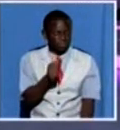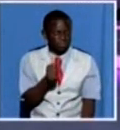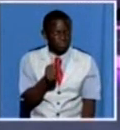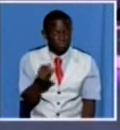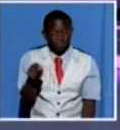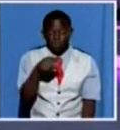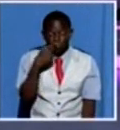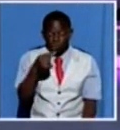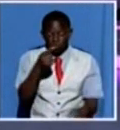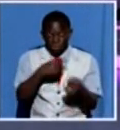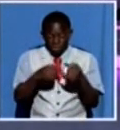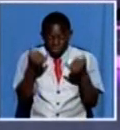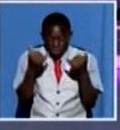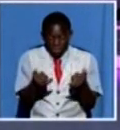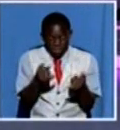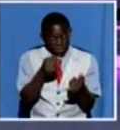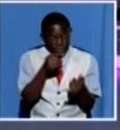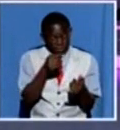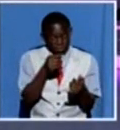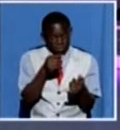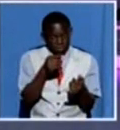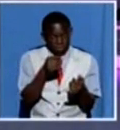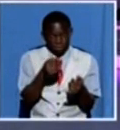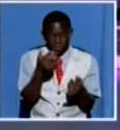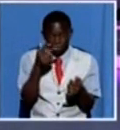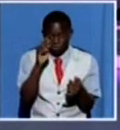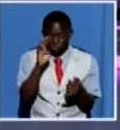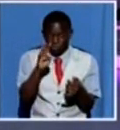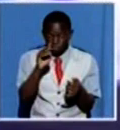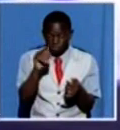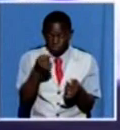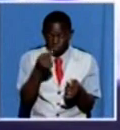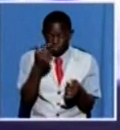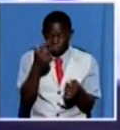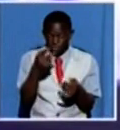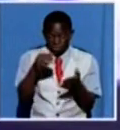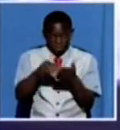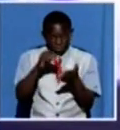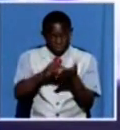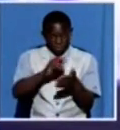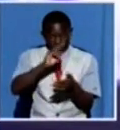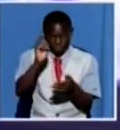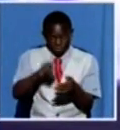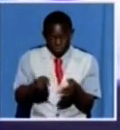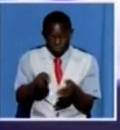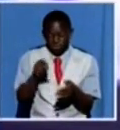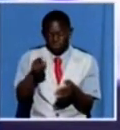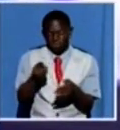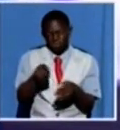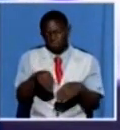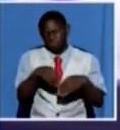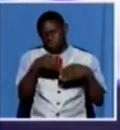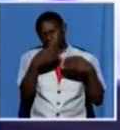now? Why the $4.3 million came up? We gave that cost as a government, but our friends